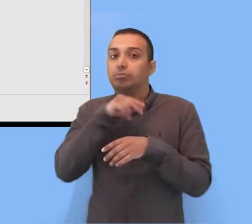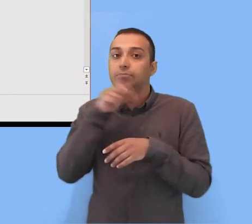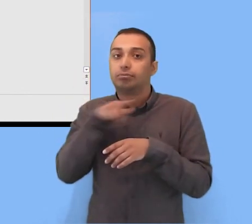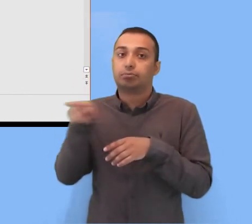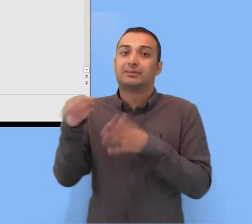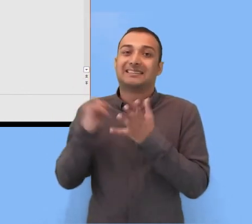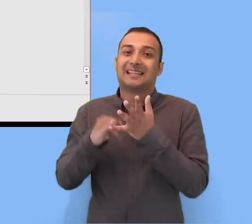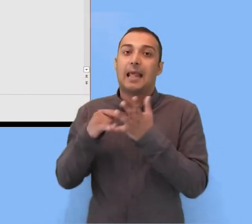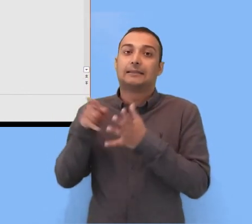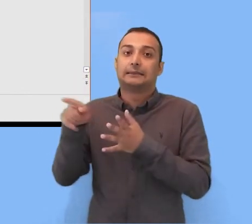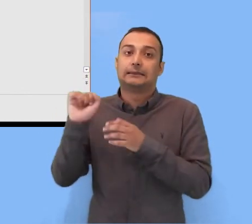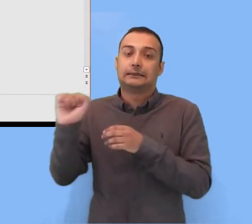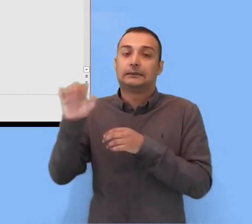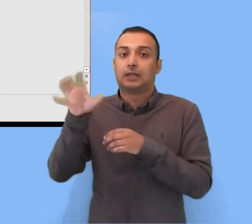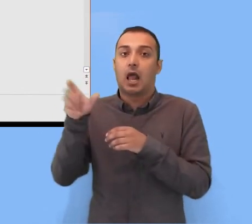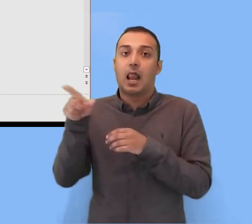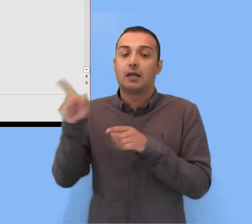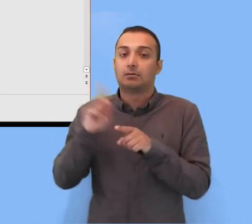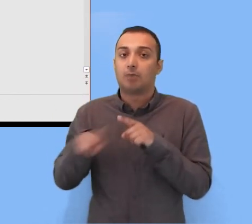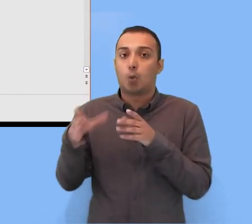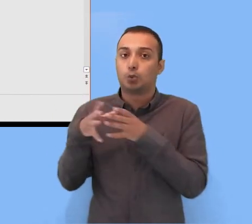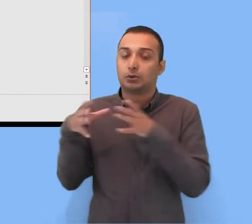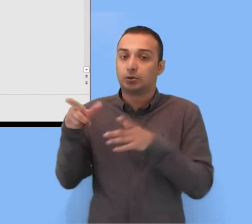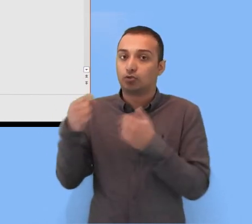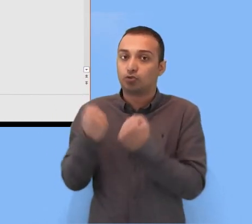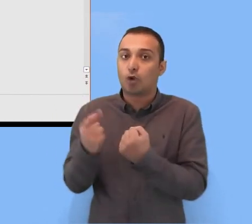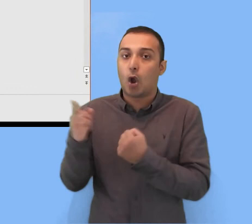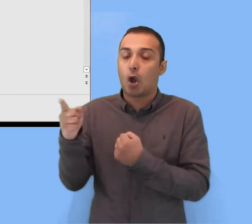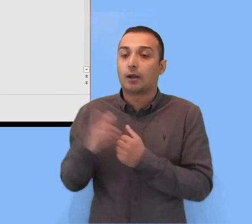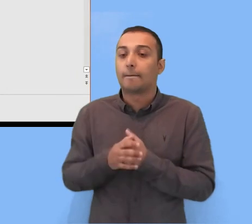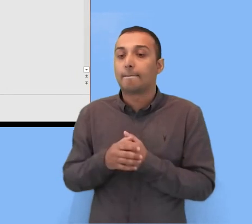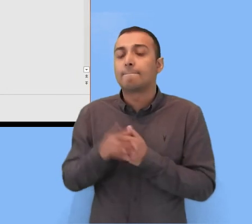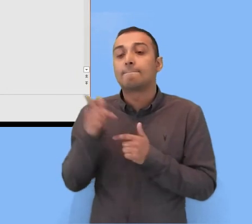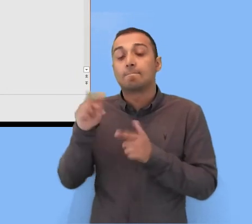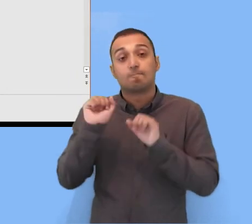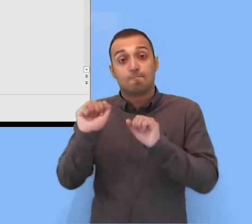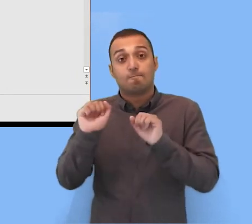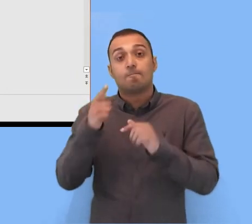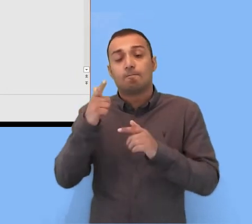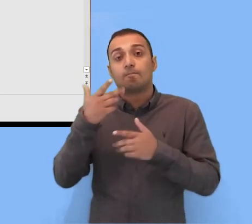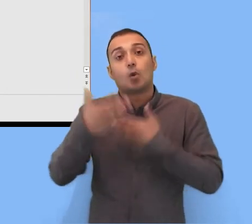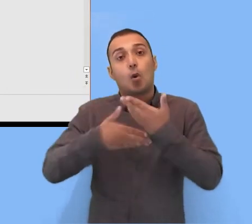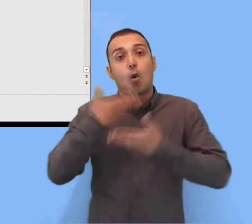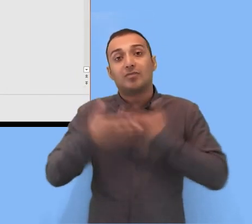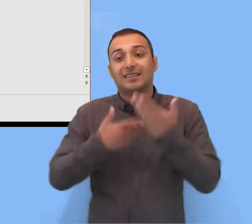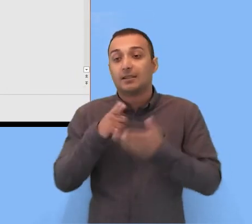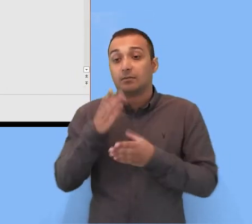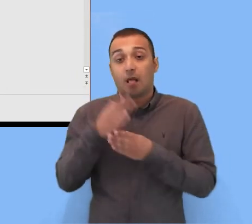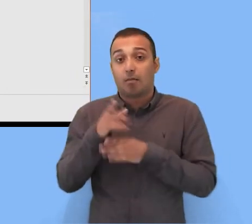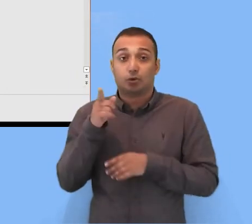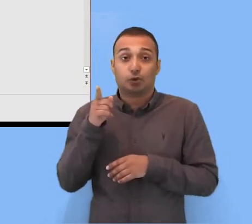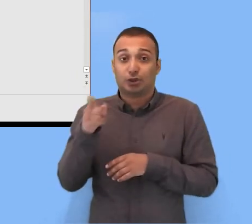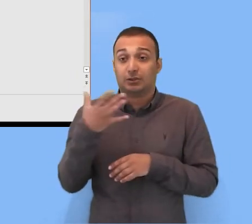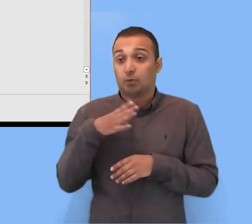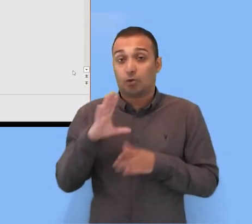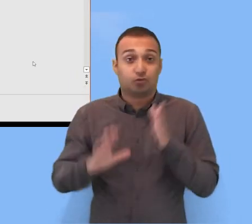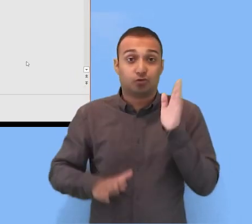Sylheti. So her narrative was actually, she wanted to jump straight